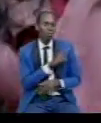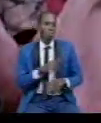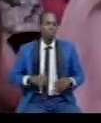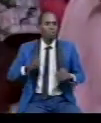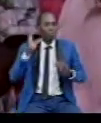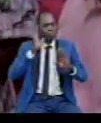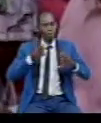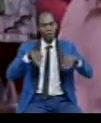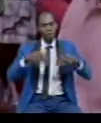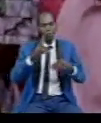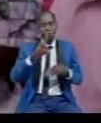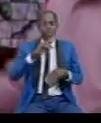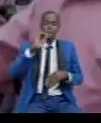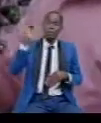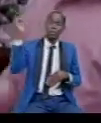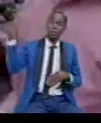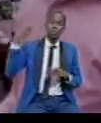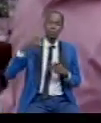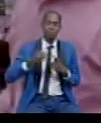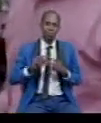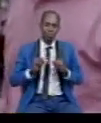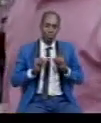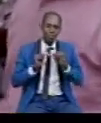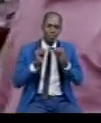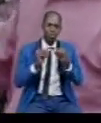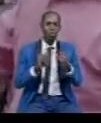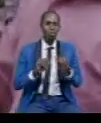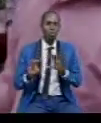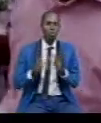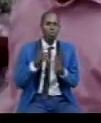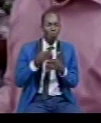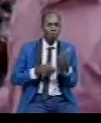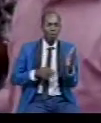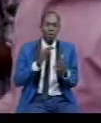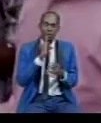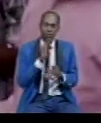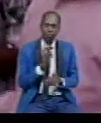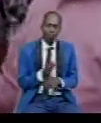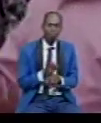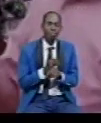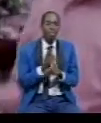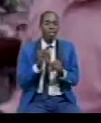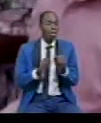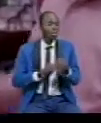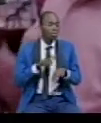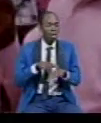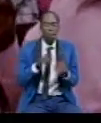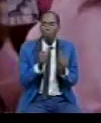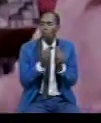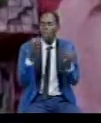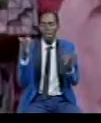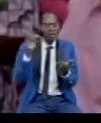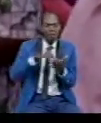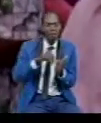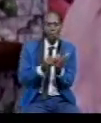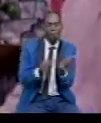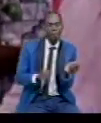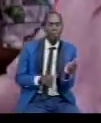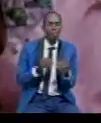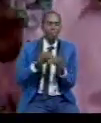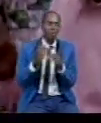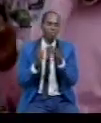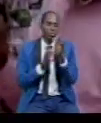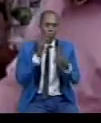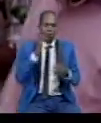the grace to keep on doing what is right every moment without ever backsliding in Jesus'